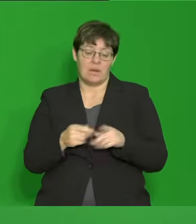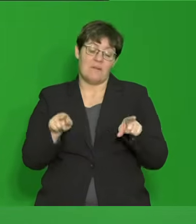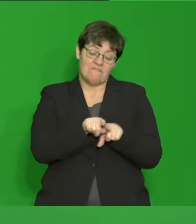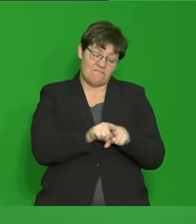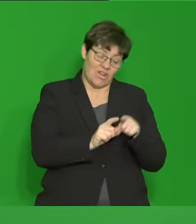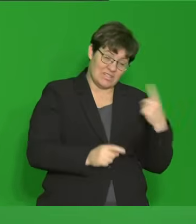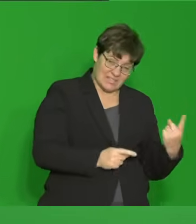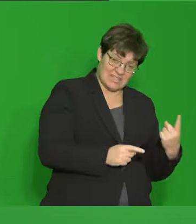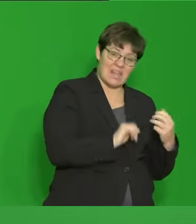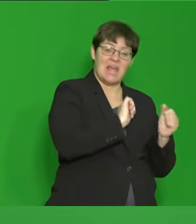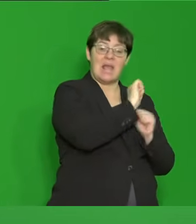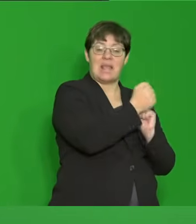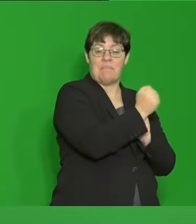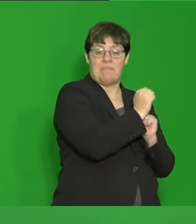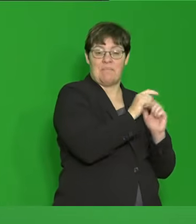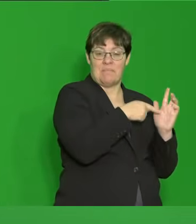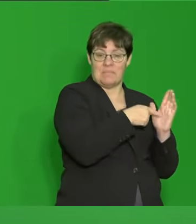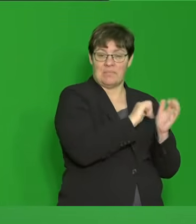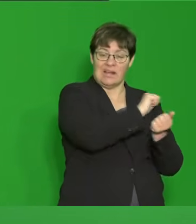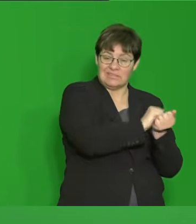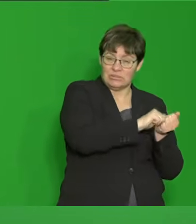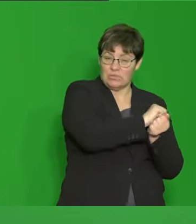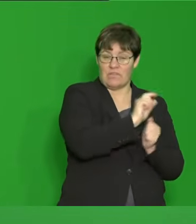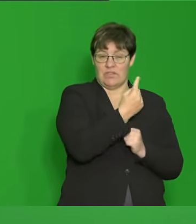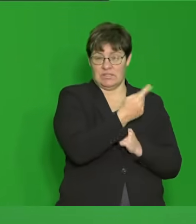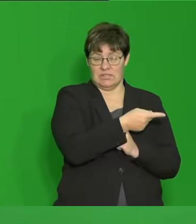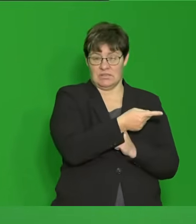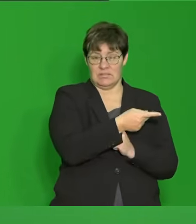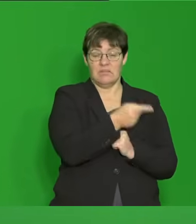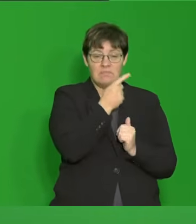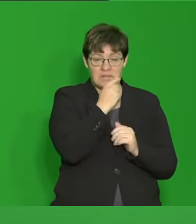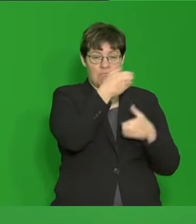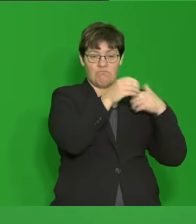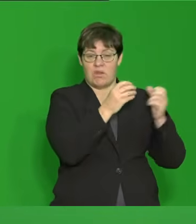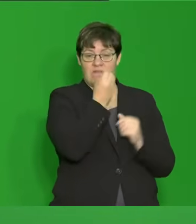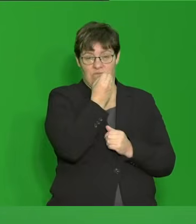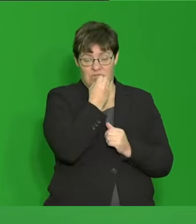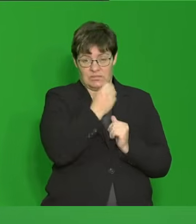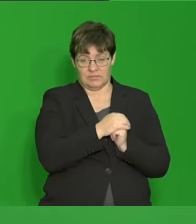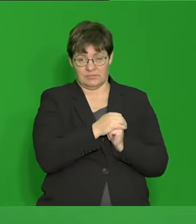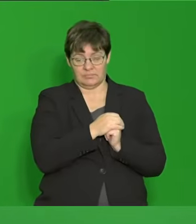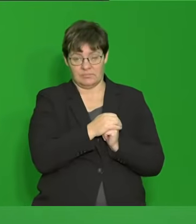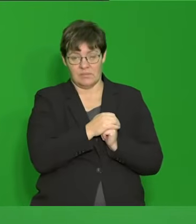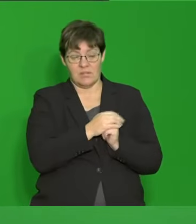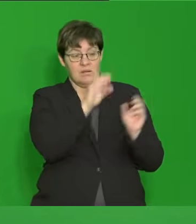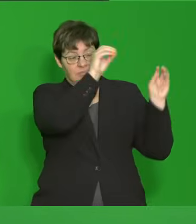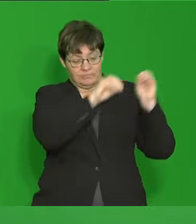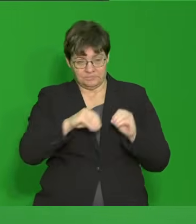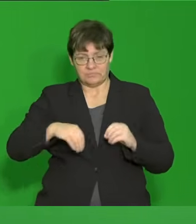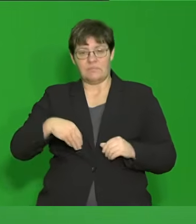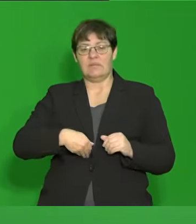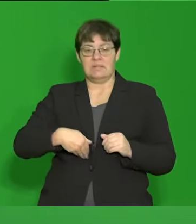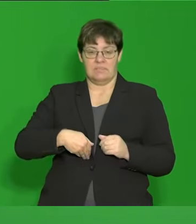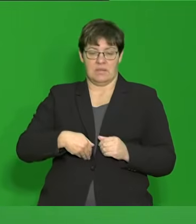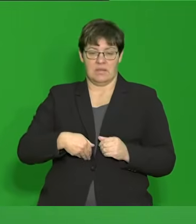a mechanical process that we must refer to. Chewing the food breaks the food down. When it moves into the stomach,